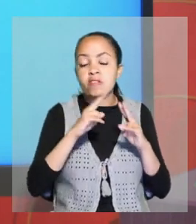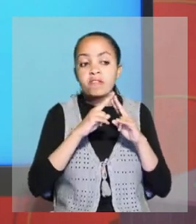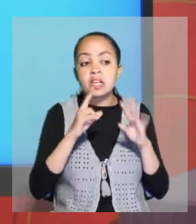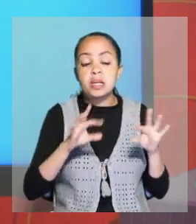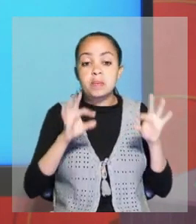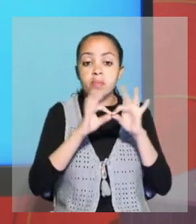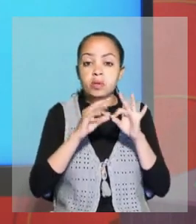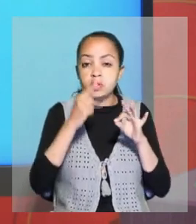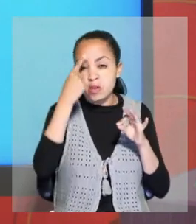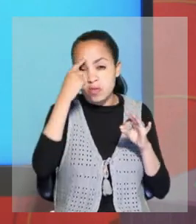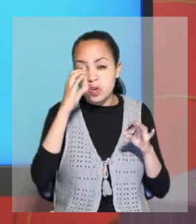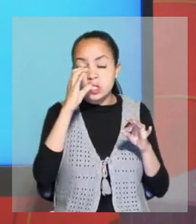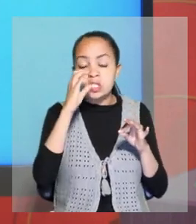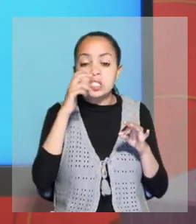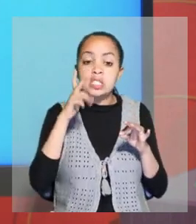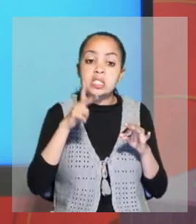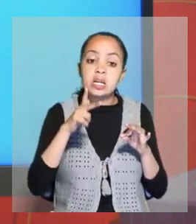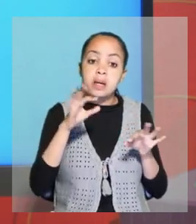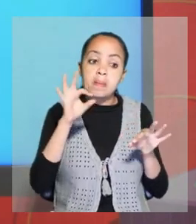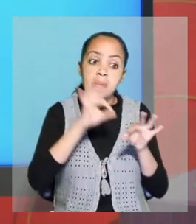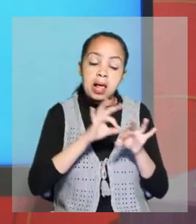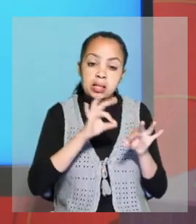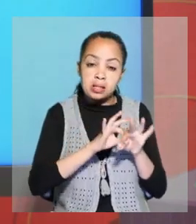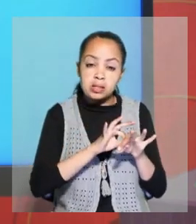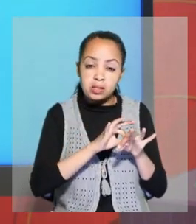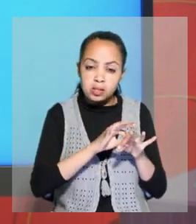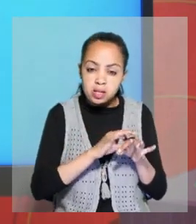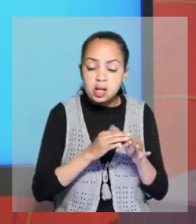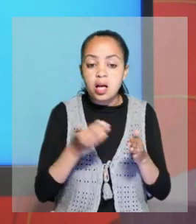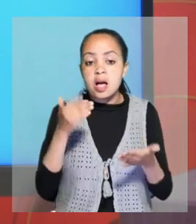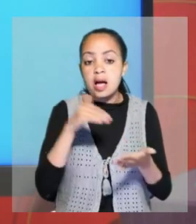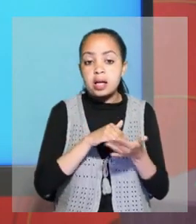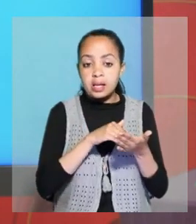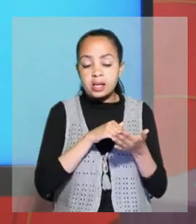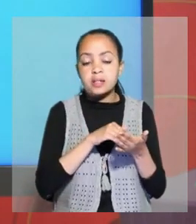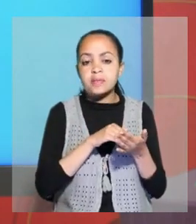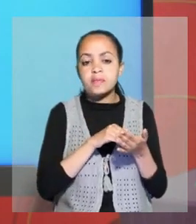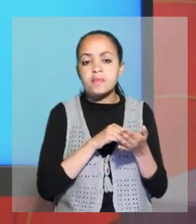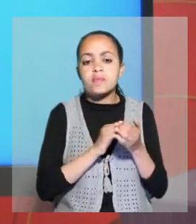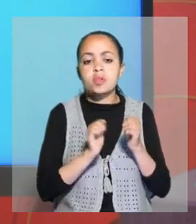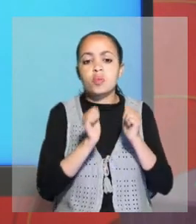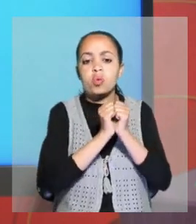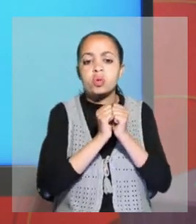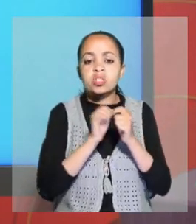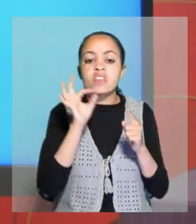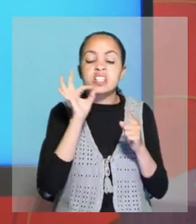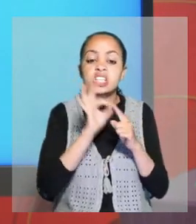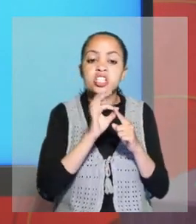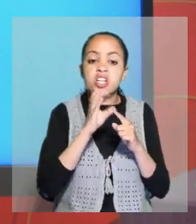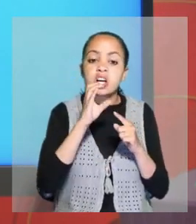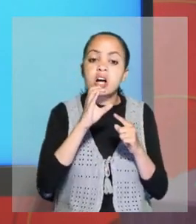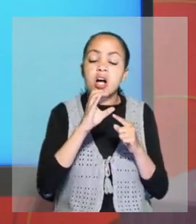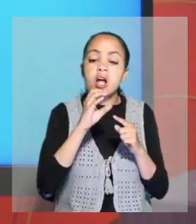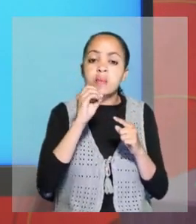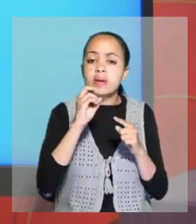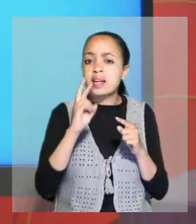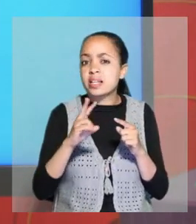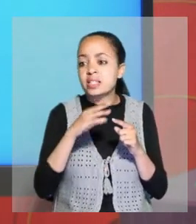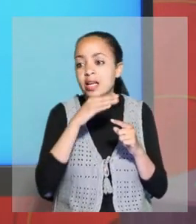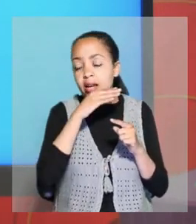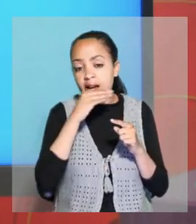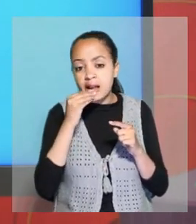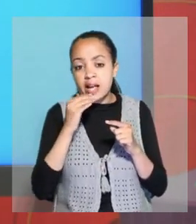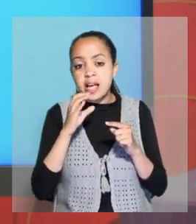for C3 plants to be carried out. Here again, both fixation of carbon dioxide and